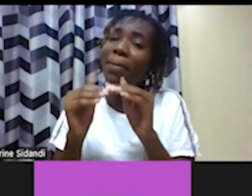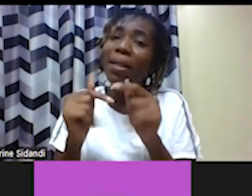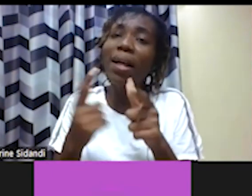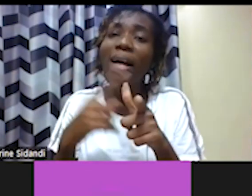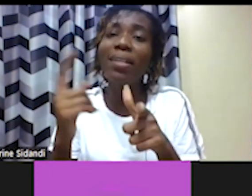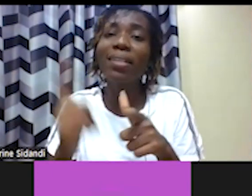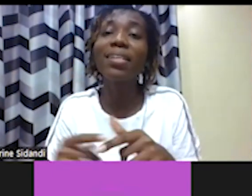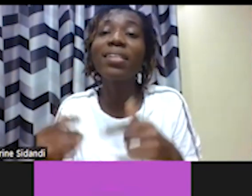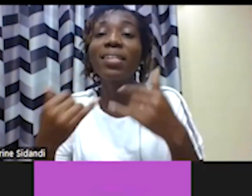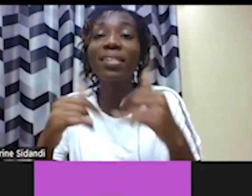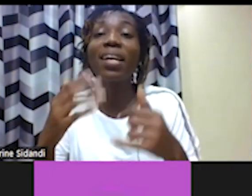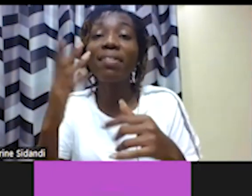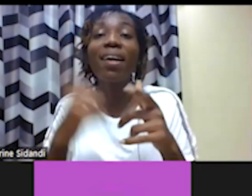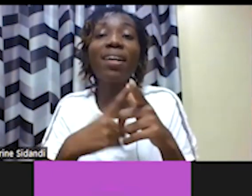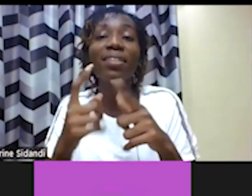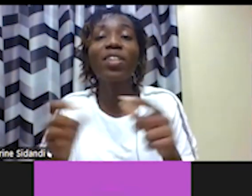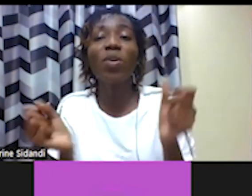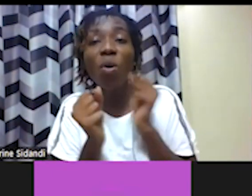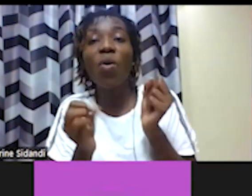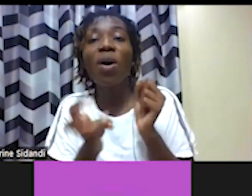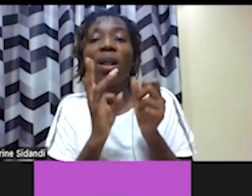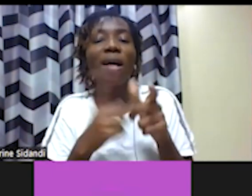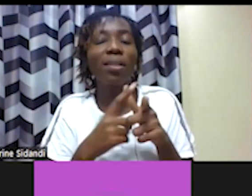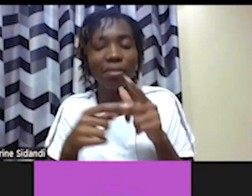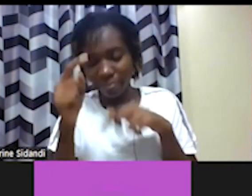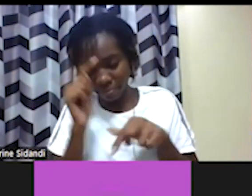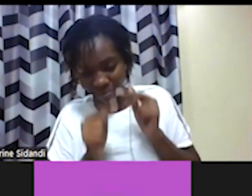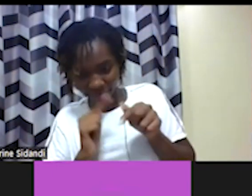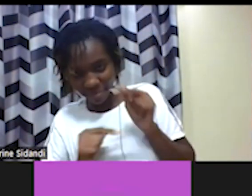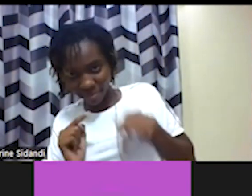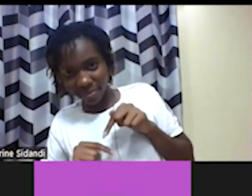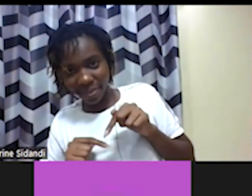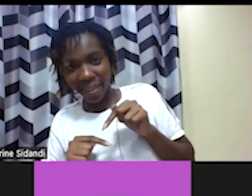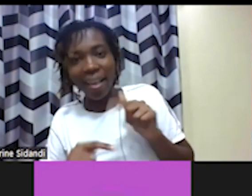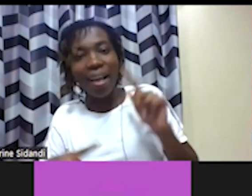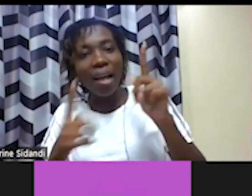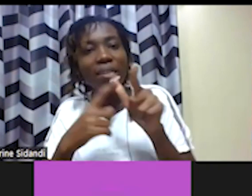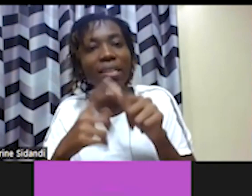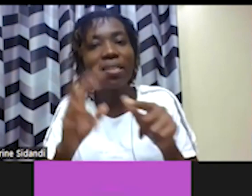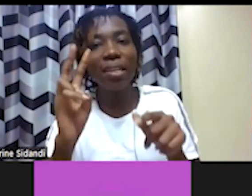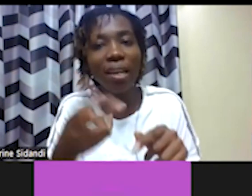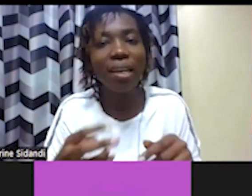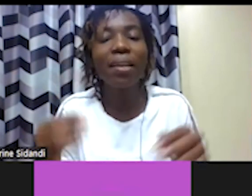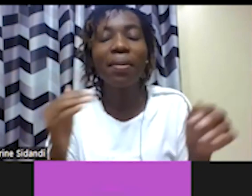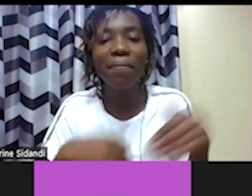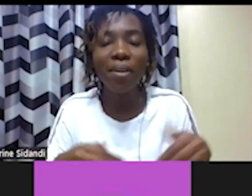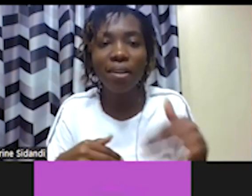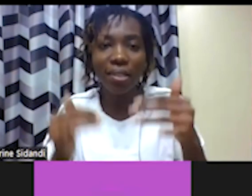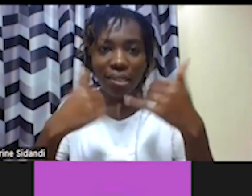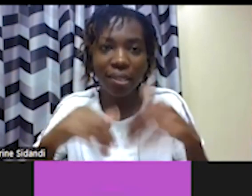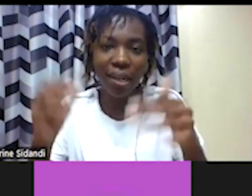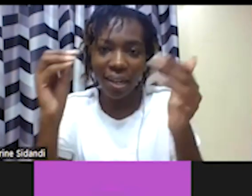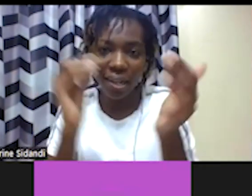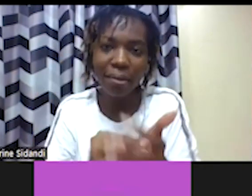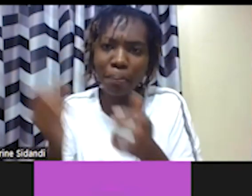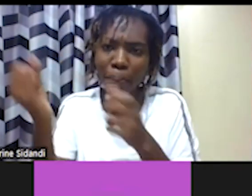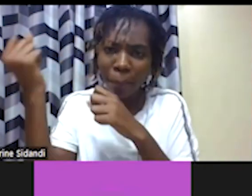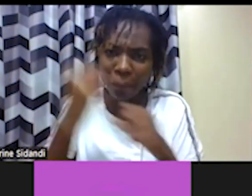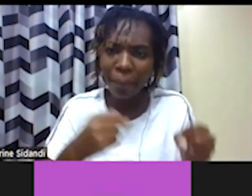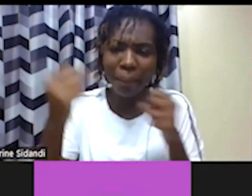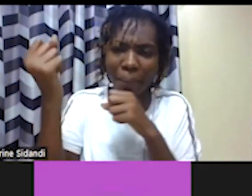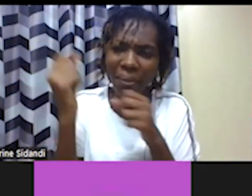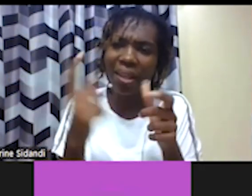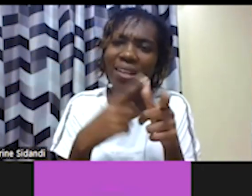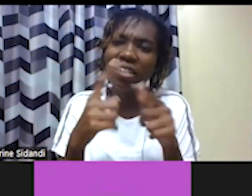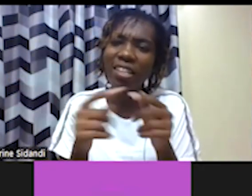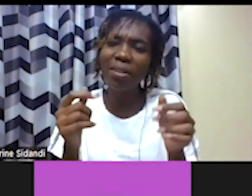to get, of course, the cold water, then came down. Then the second monkey, which was new, also tried. They pulled it. So all the monkeys